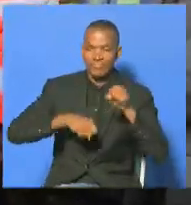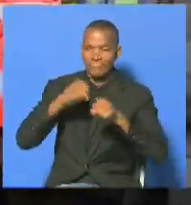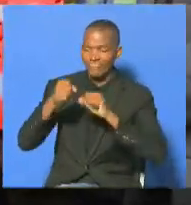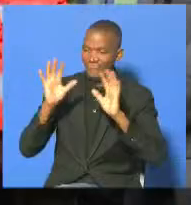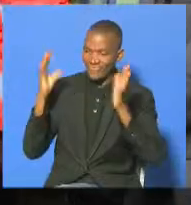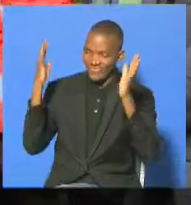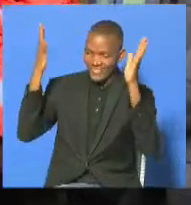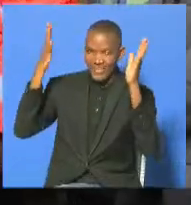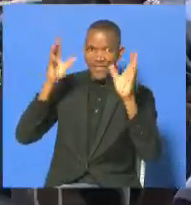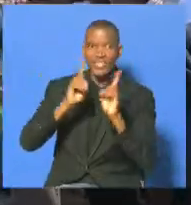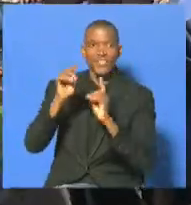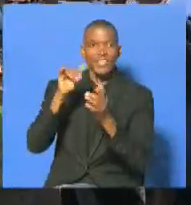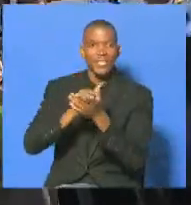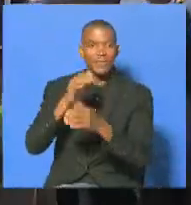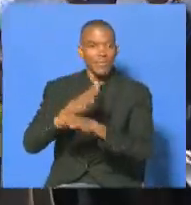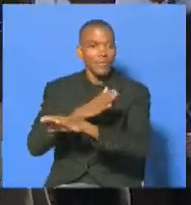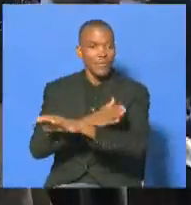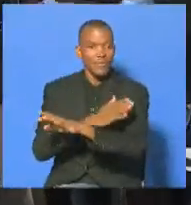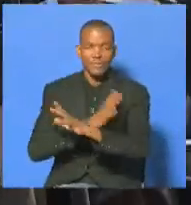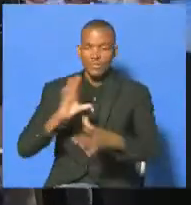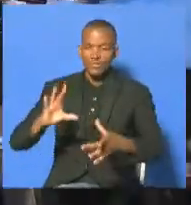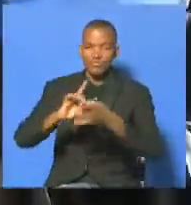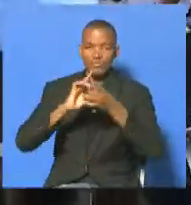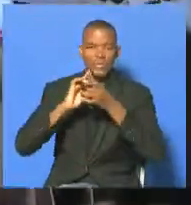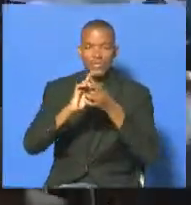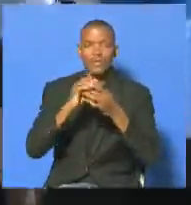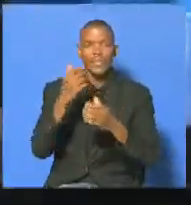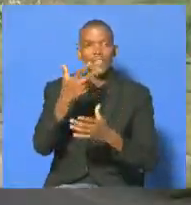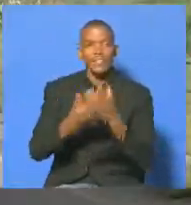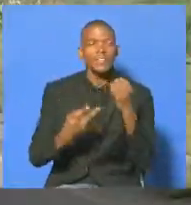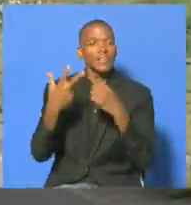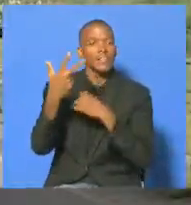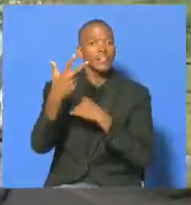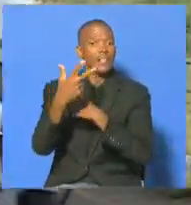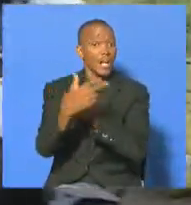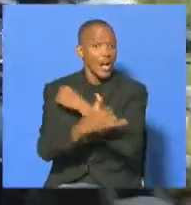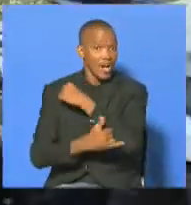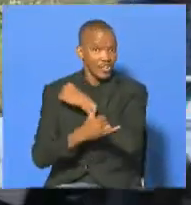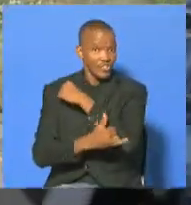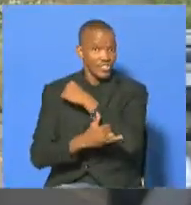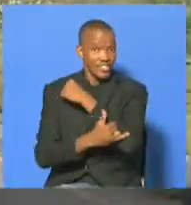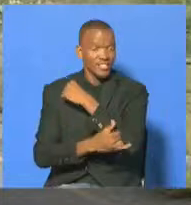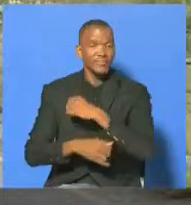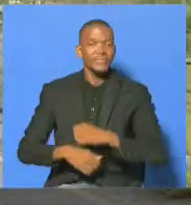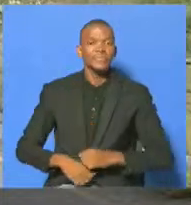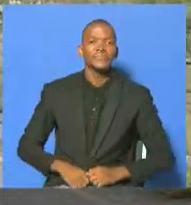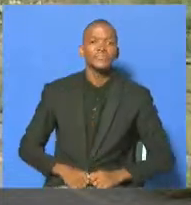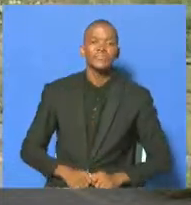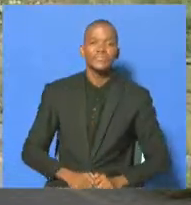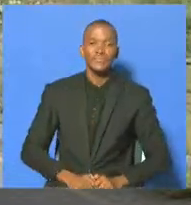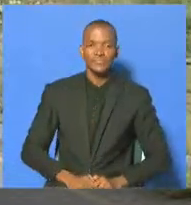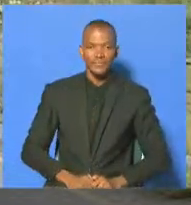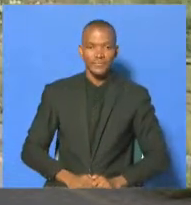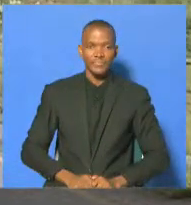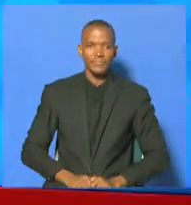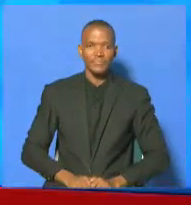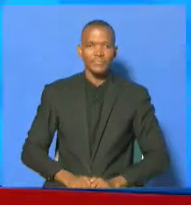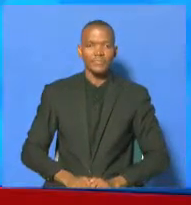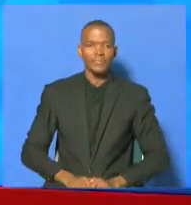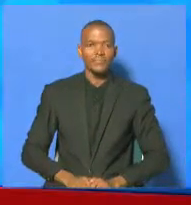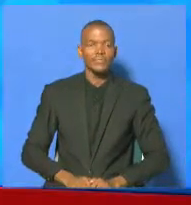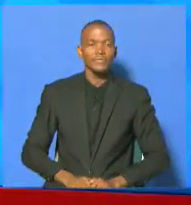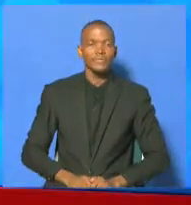as they are doing this to promote unification of the three countries. Lone Sekobo, BTV News, Lobat.